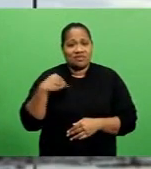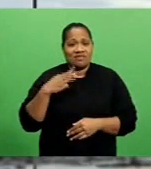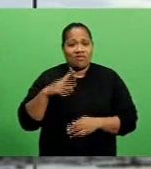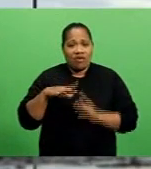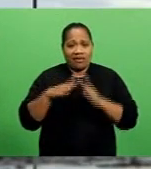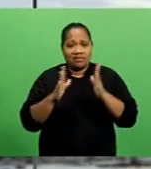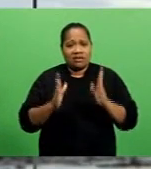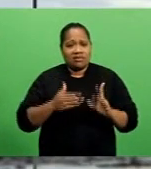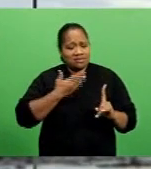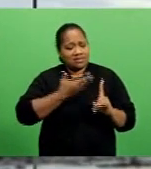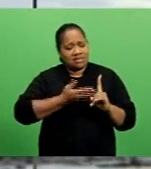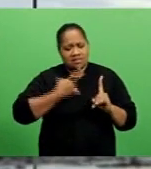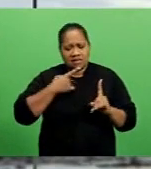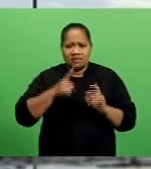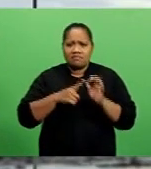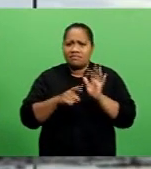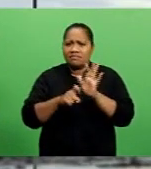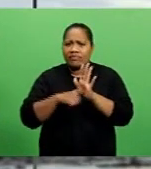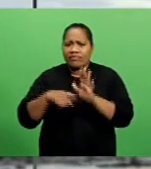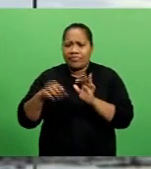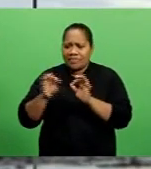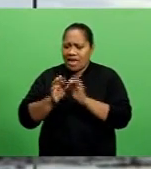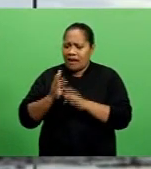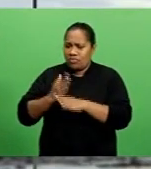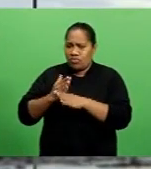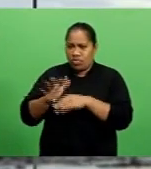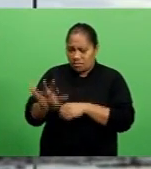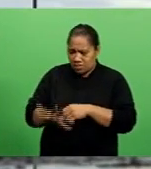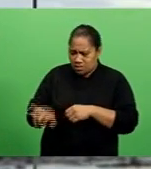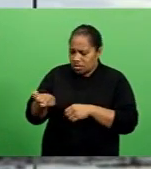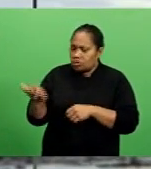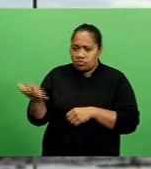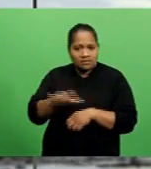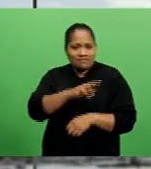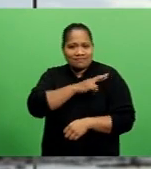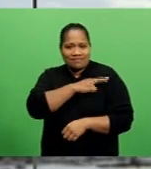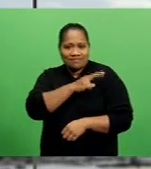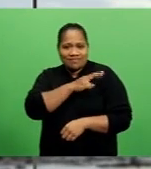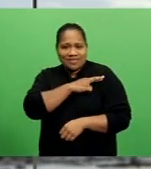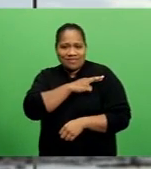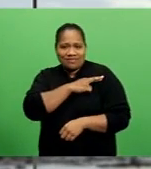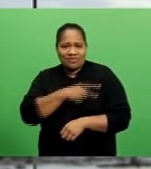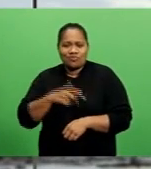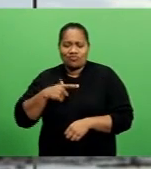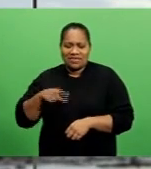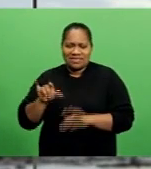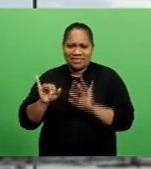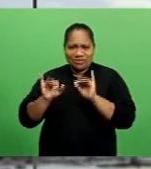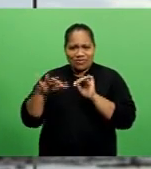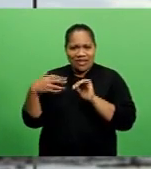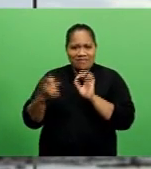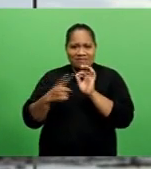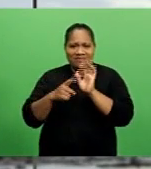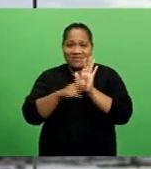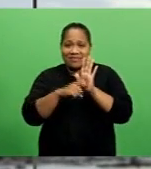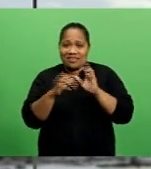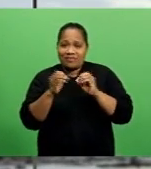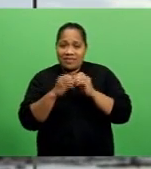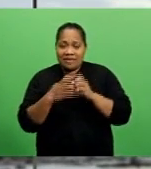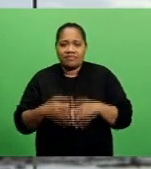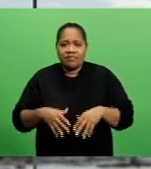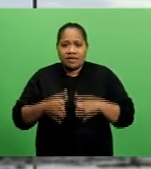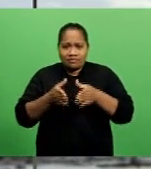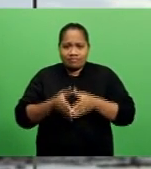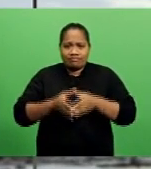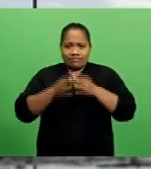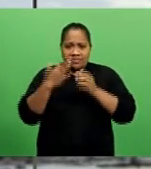says Public Rental Board and its employees should take responsibility for issues at PRB flats. Following the stabbing at the PRB's